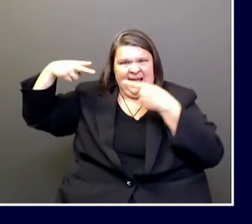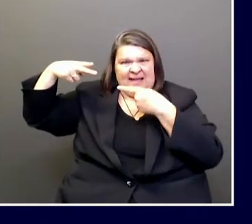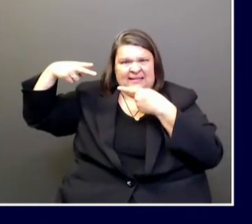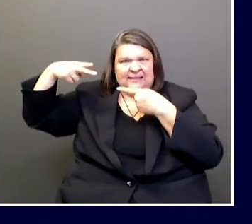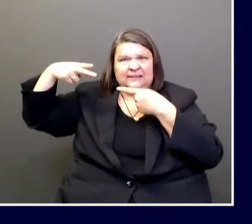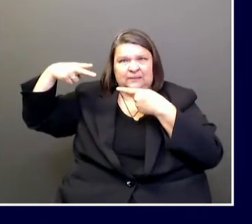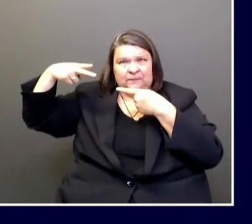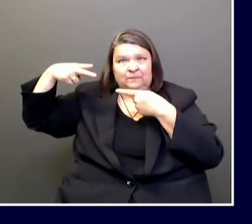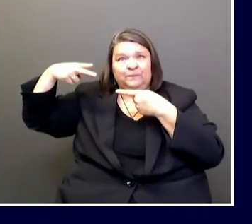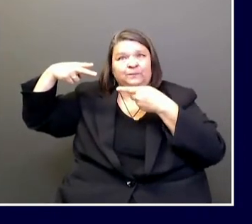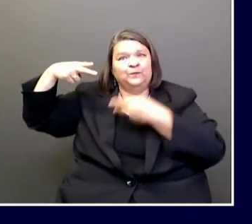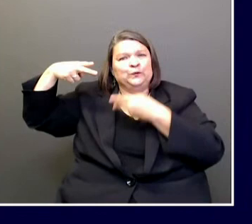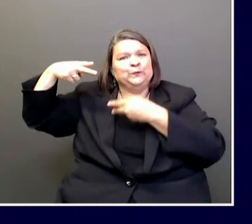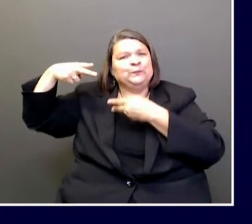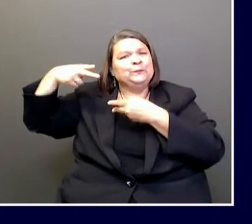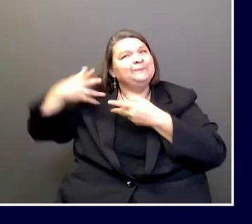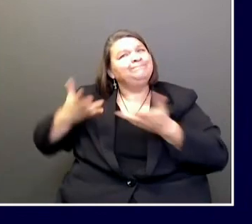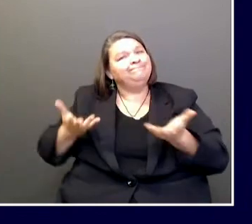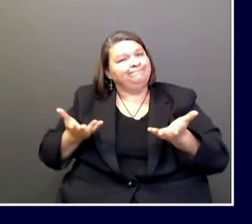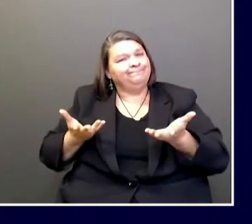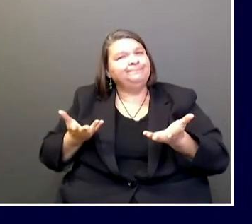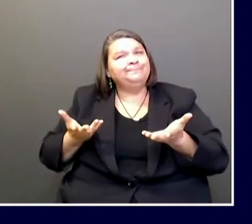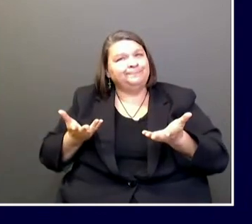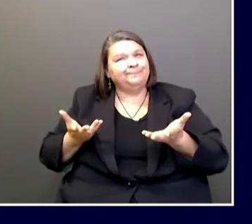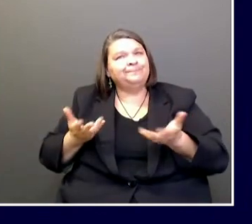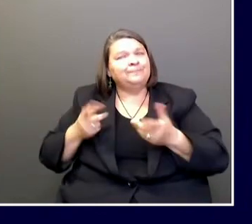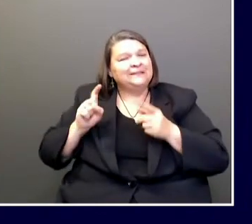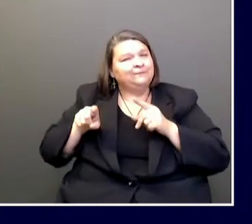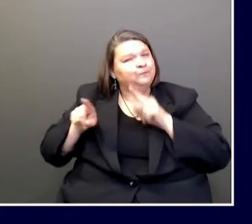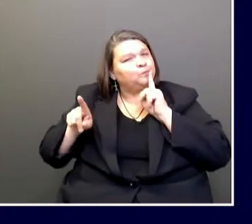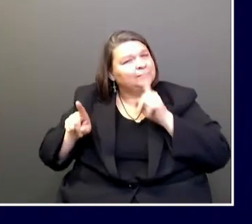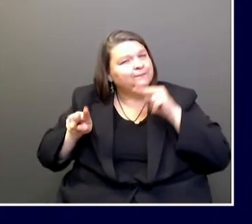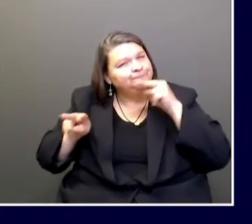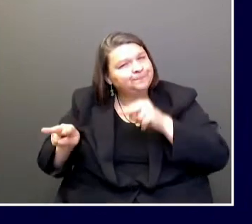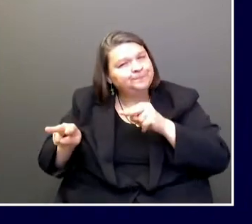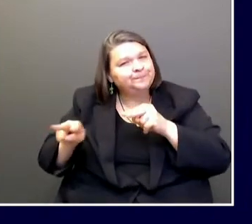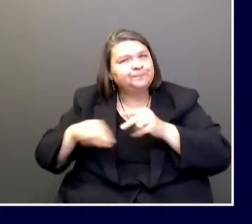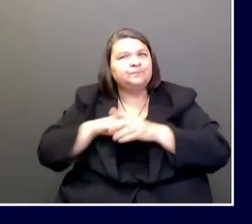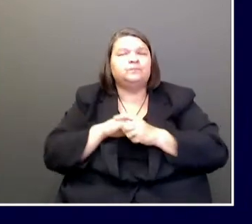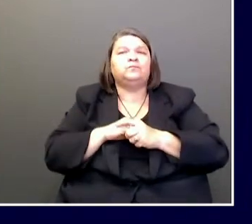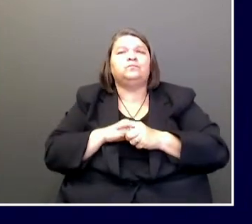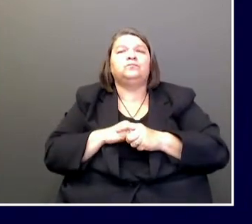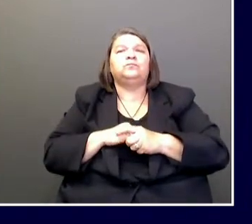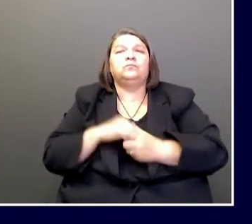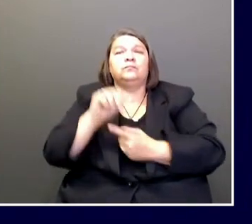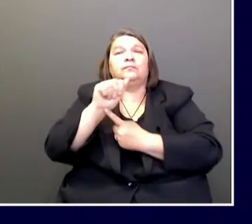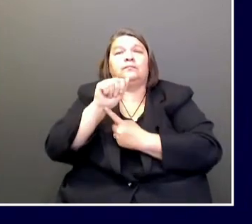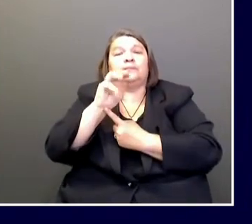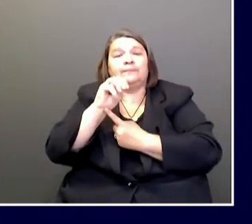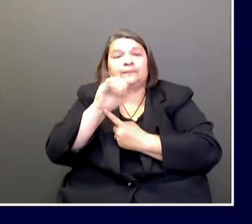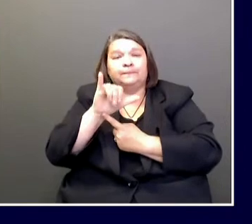Okay, thank you so much. Thanks, Patrick. Let me go to Amy Brown next.